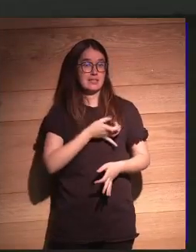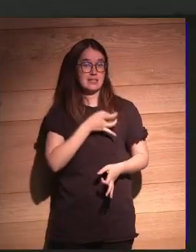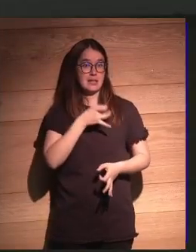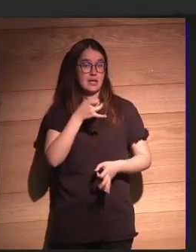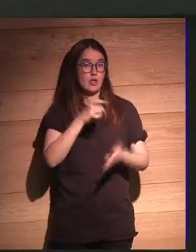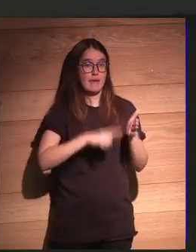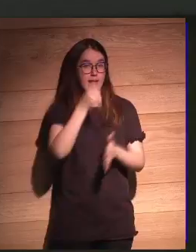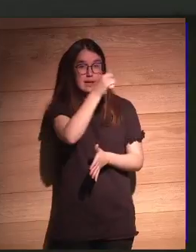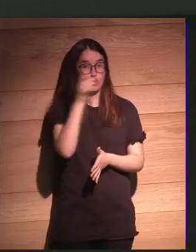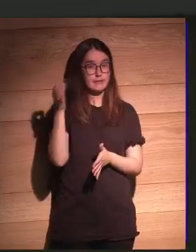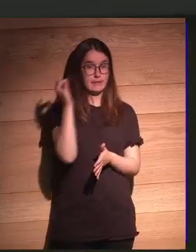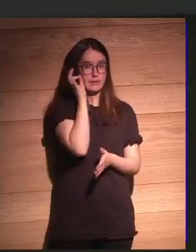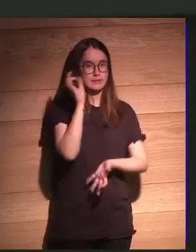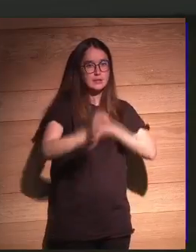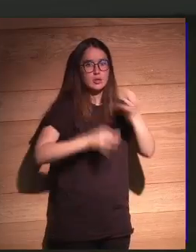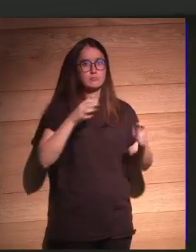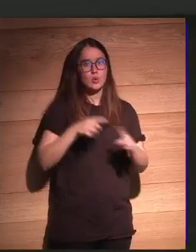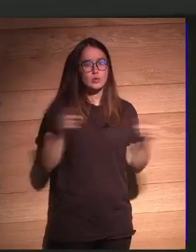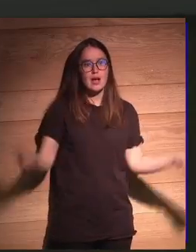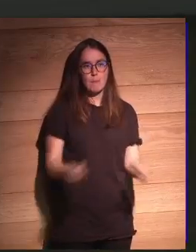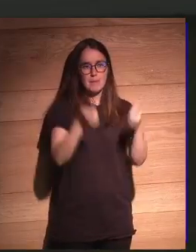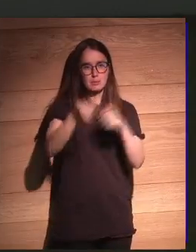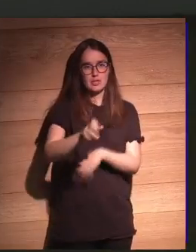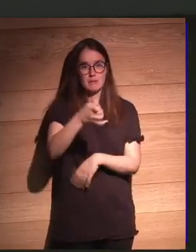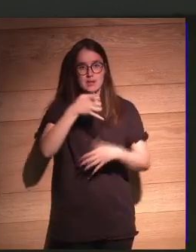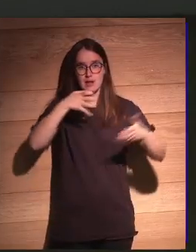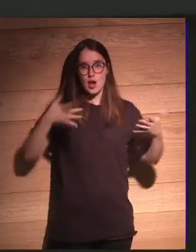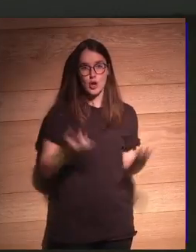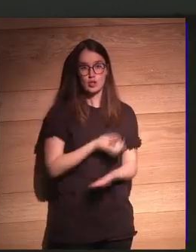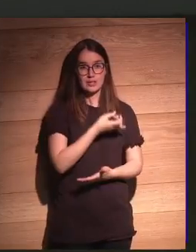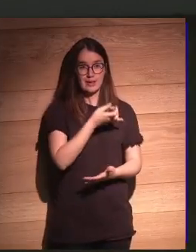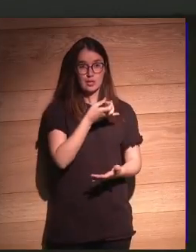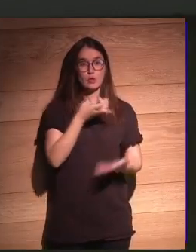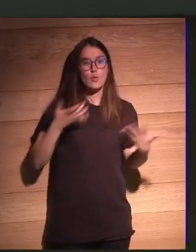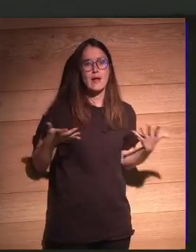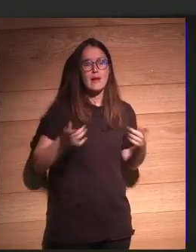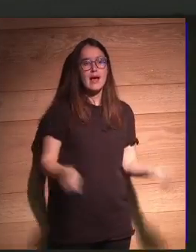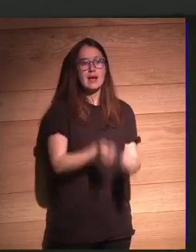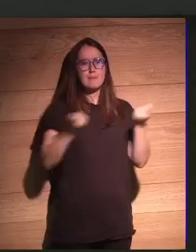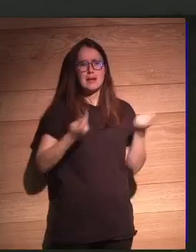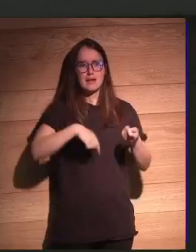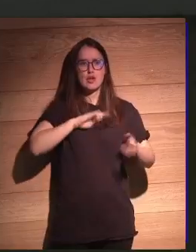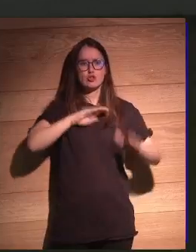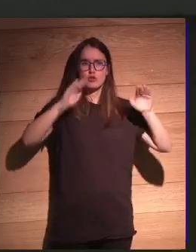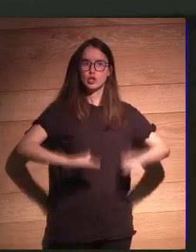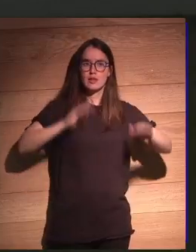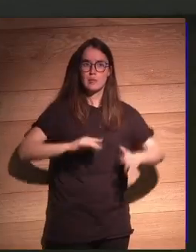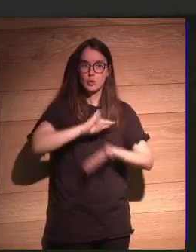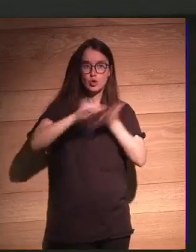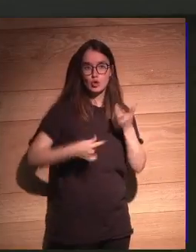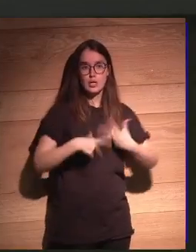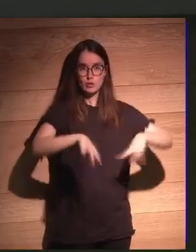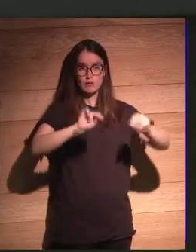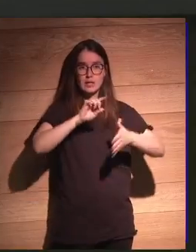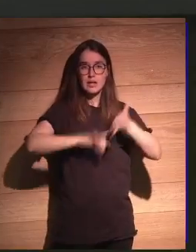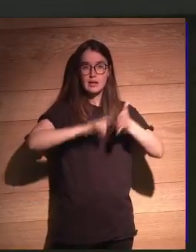like PA in Spain who are being organized, and one of the largest campaigns they have is the campaign of